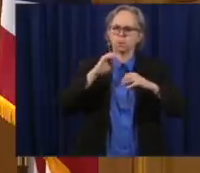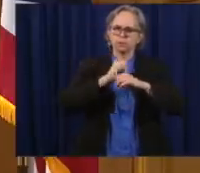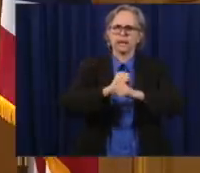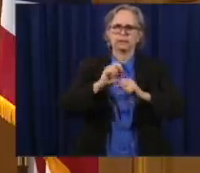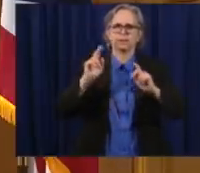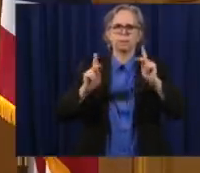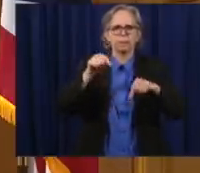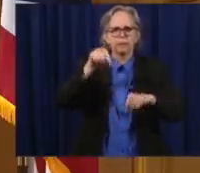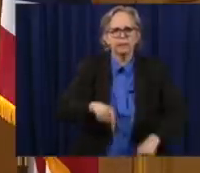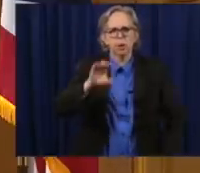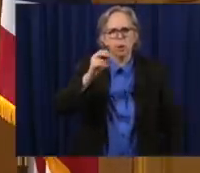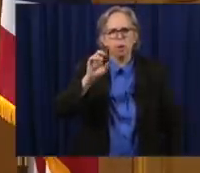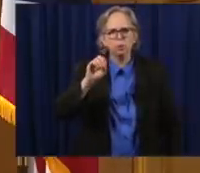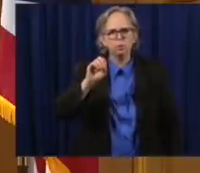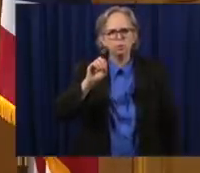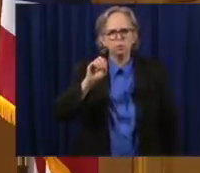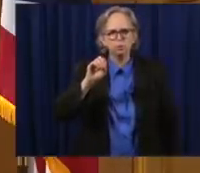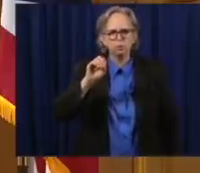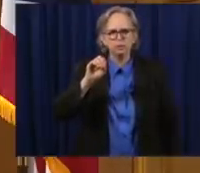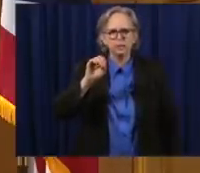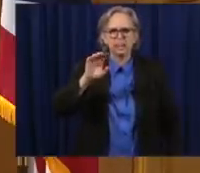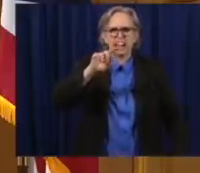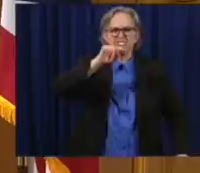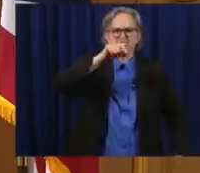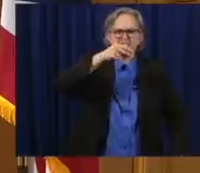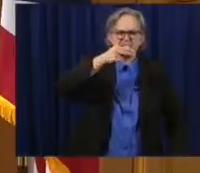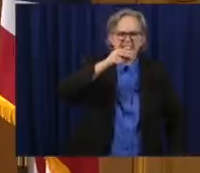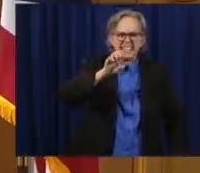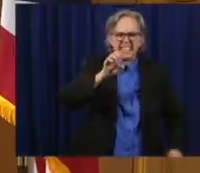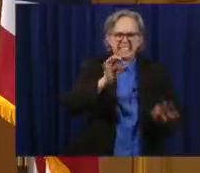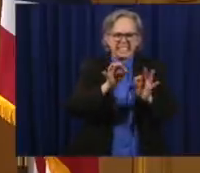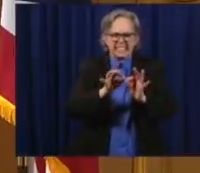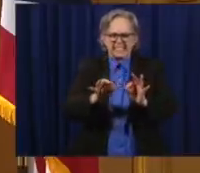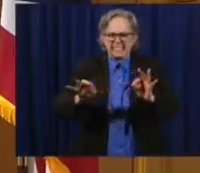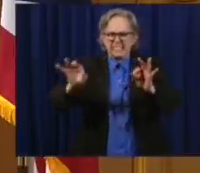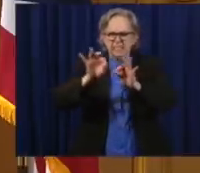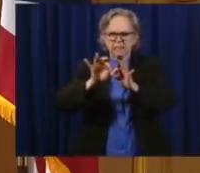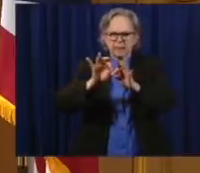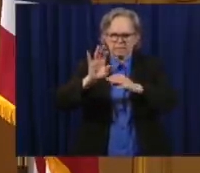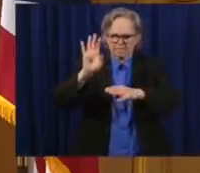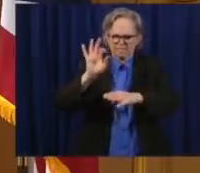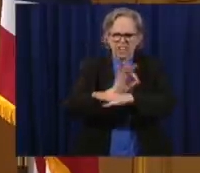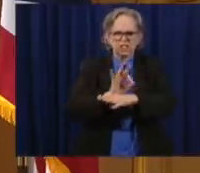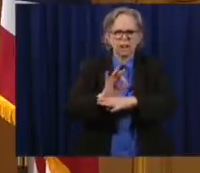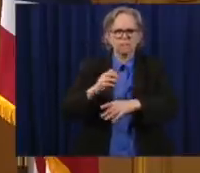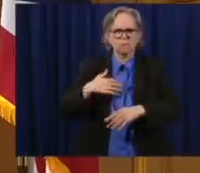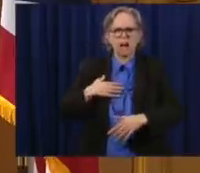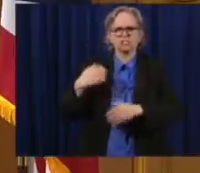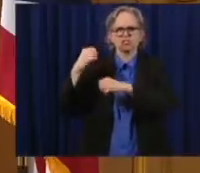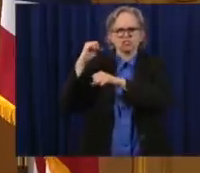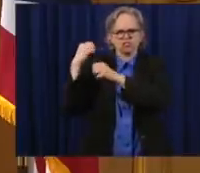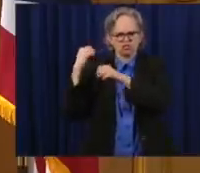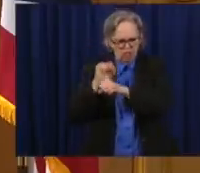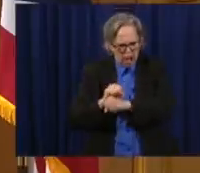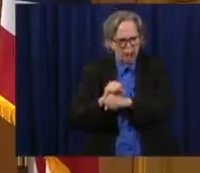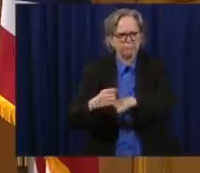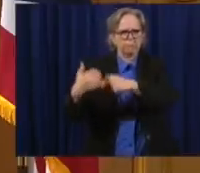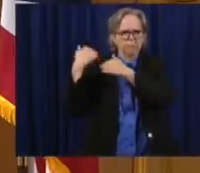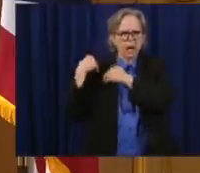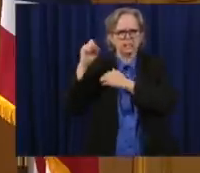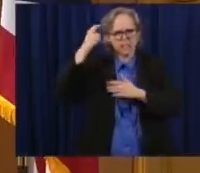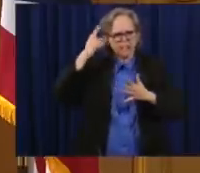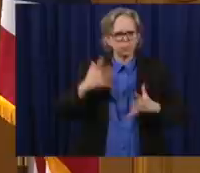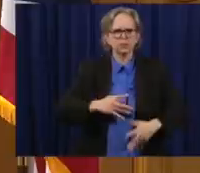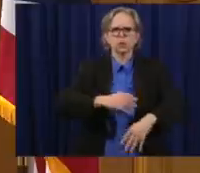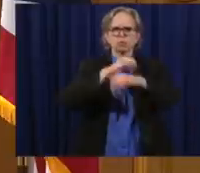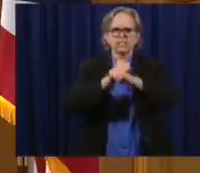the essential function of government is to protect people and to do everything that we can to do that. Government does a